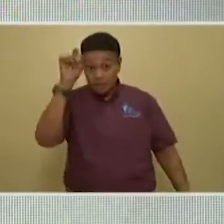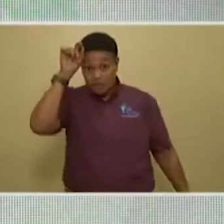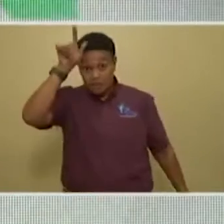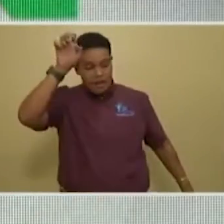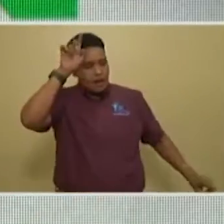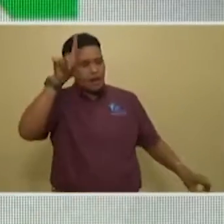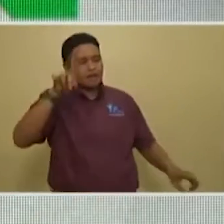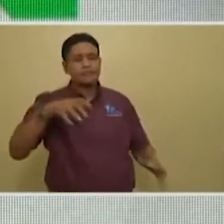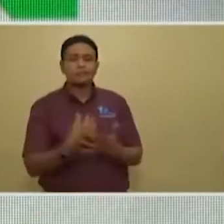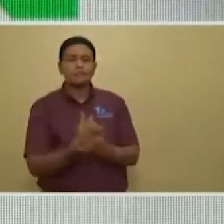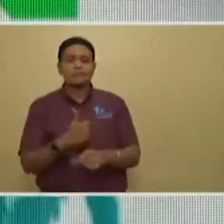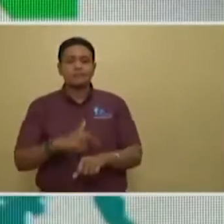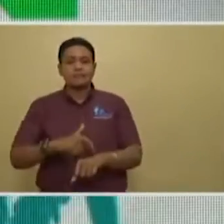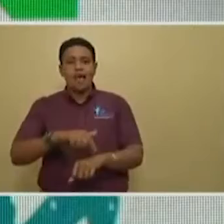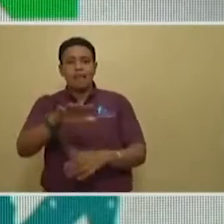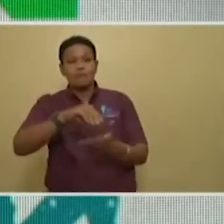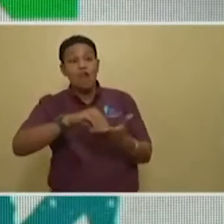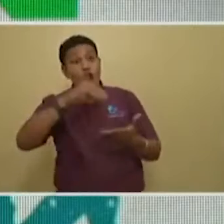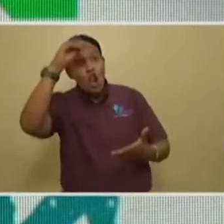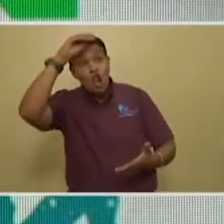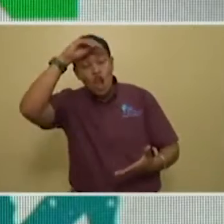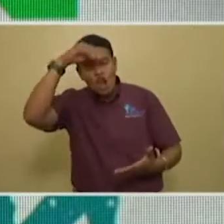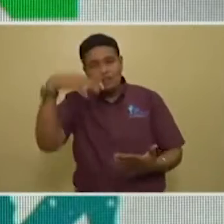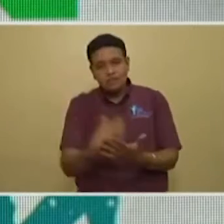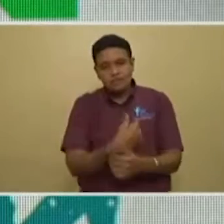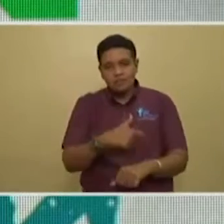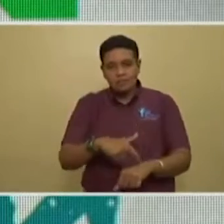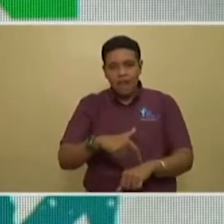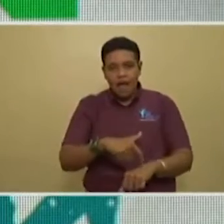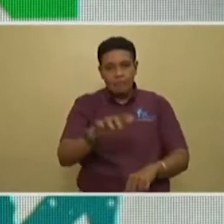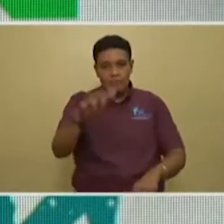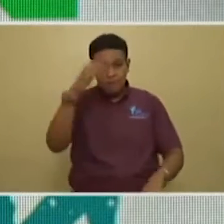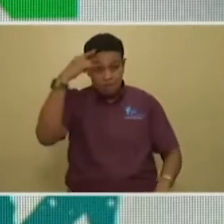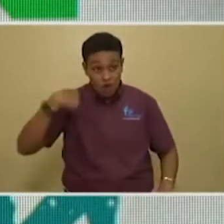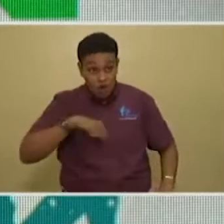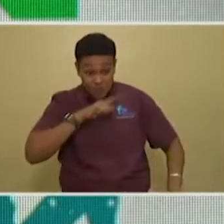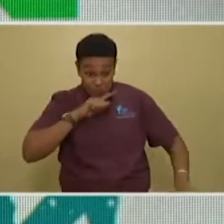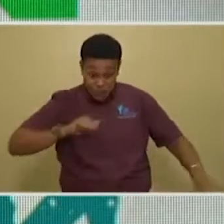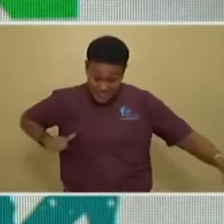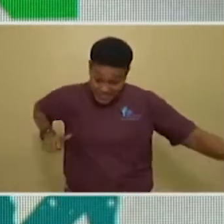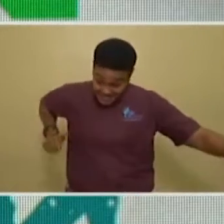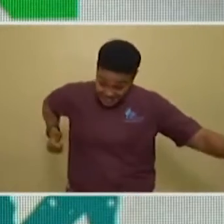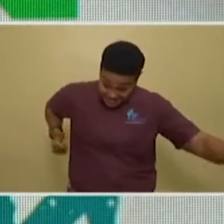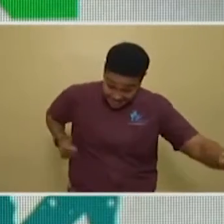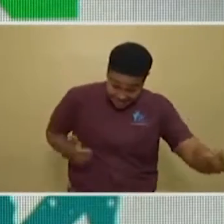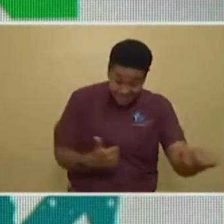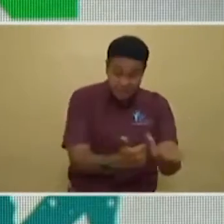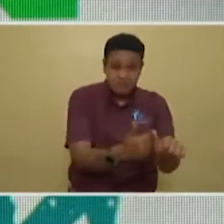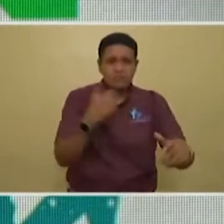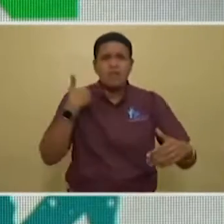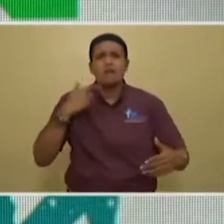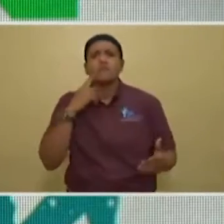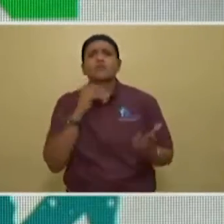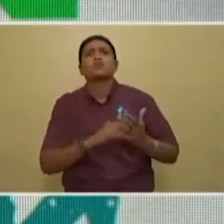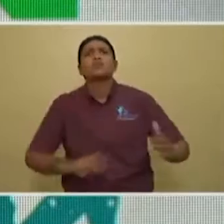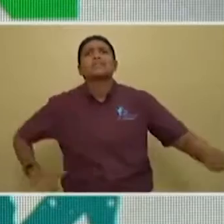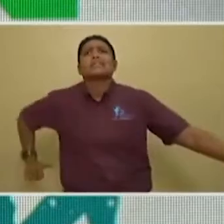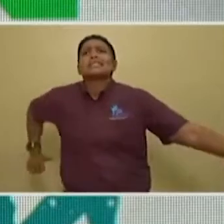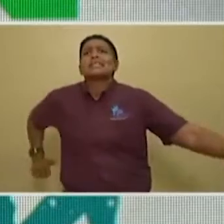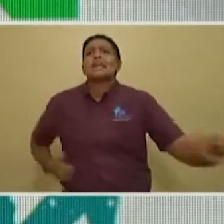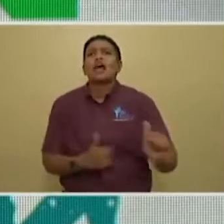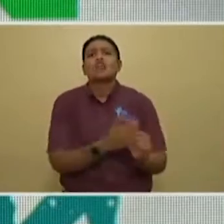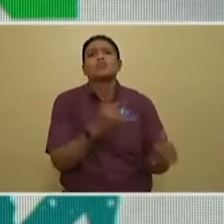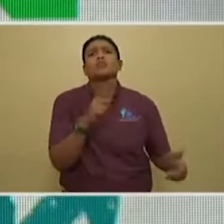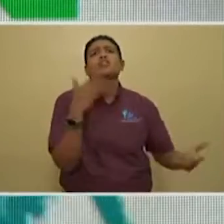Education takes time. Learning takes time. And in order for us to catch up, to have our students catch up to where they